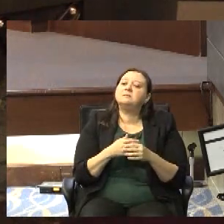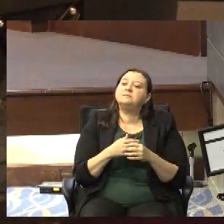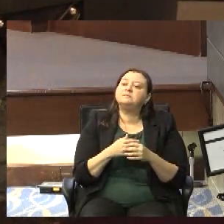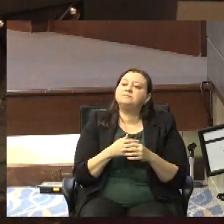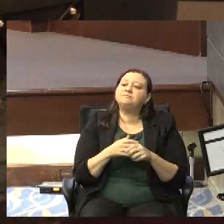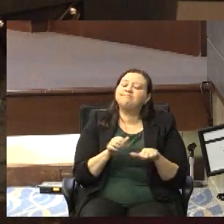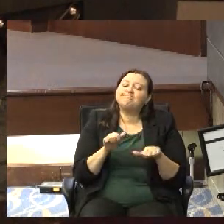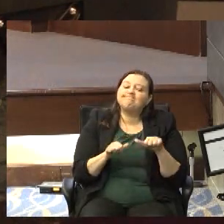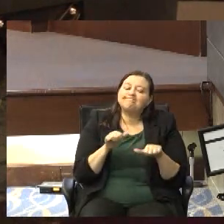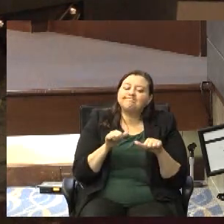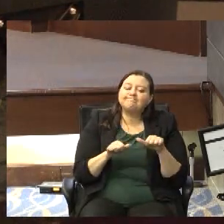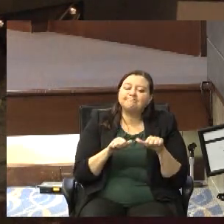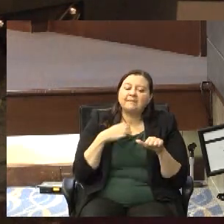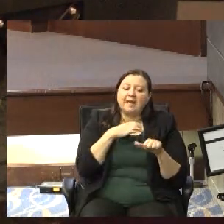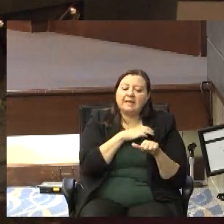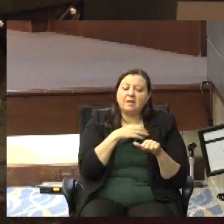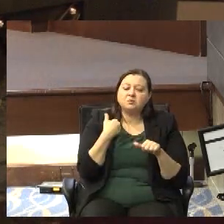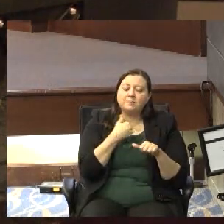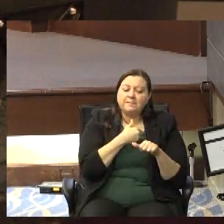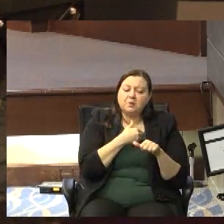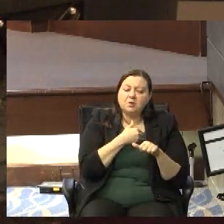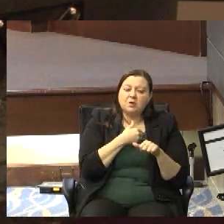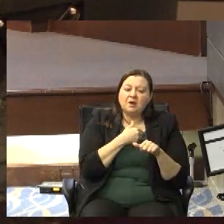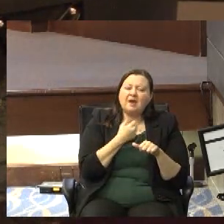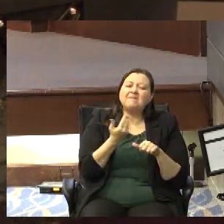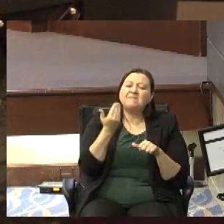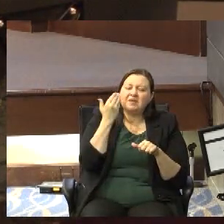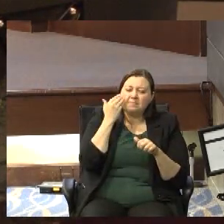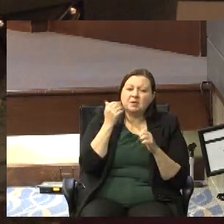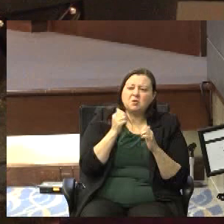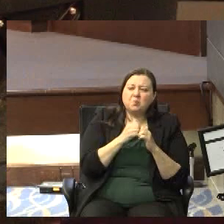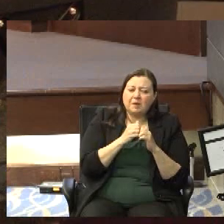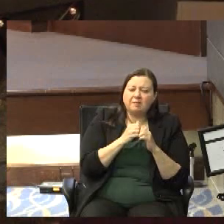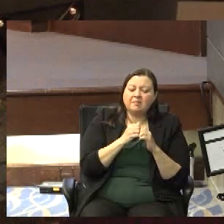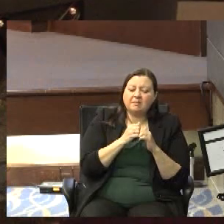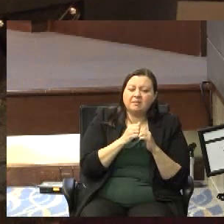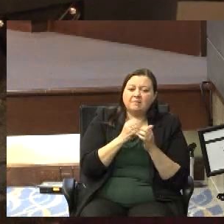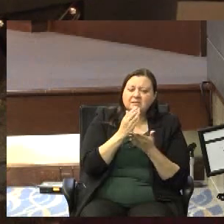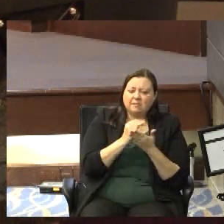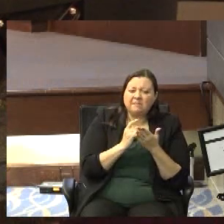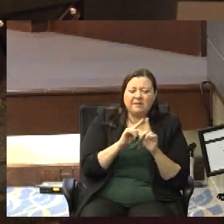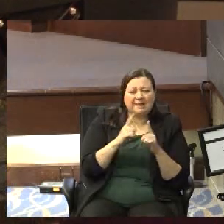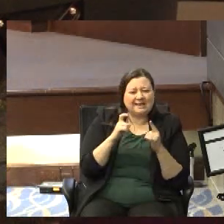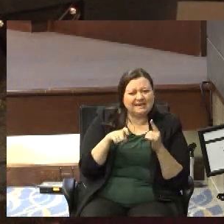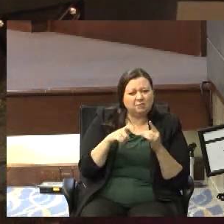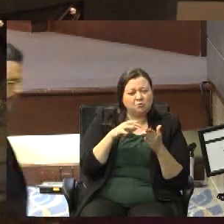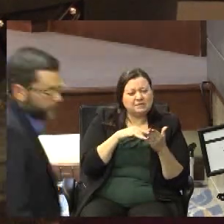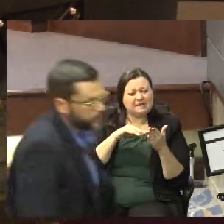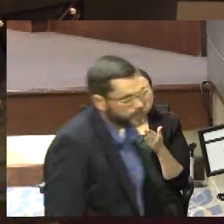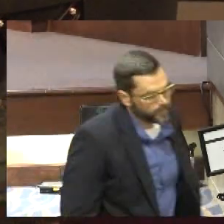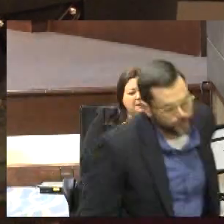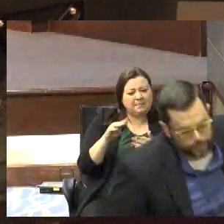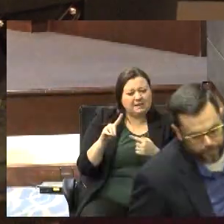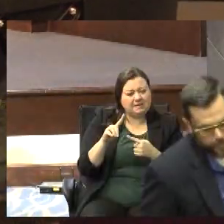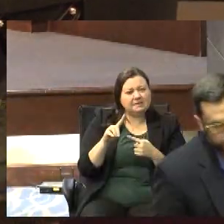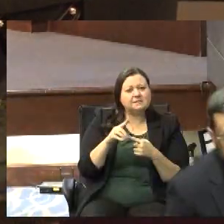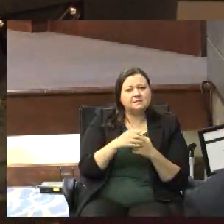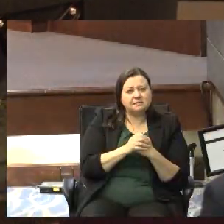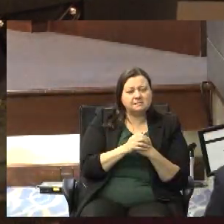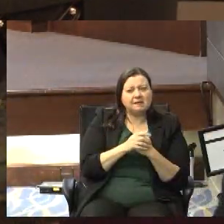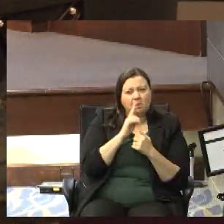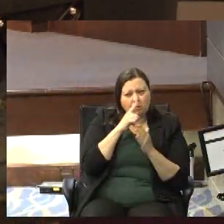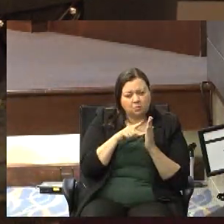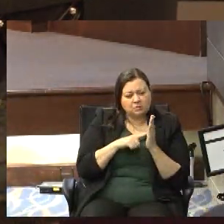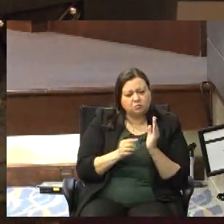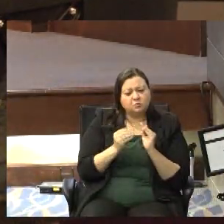I'm kind of like Councilmember Bearfield. I'm pretty familiar with the MUDs, but I need to still study up on the MMDs, so I'll do my own research on